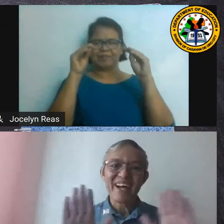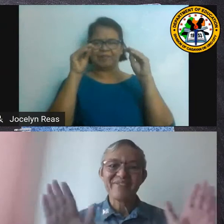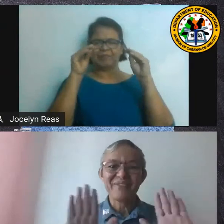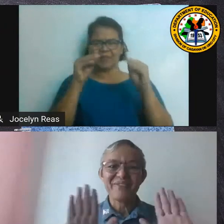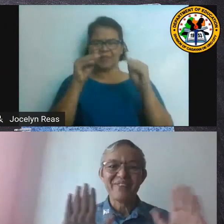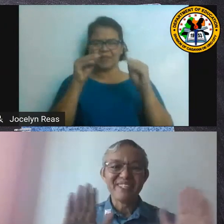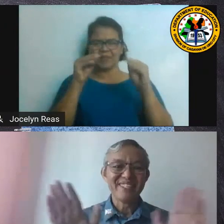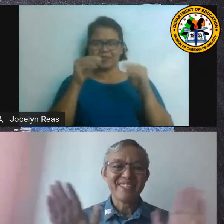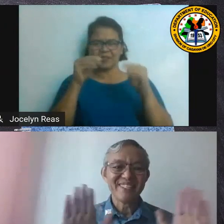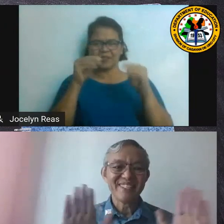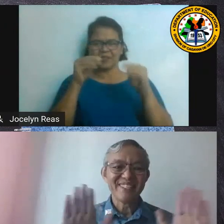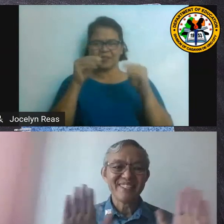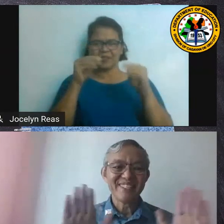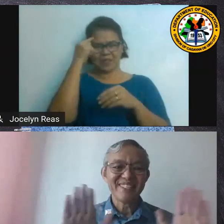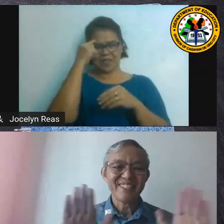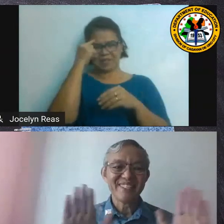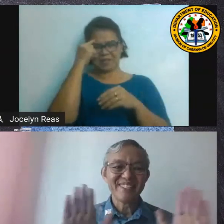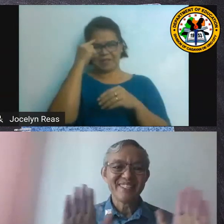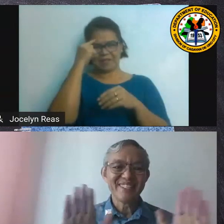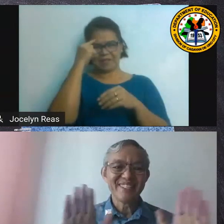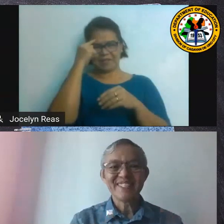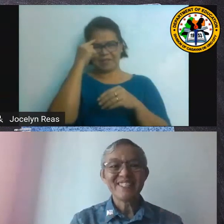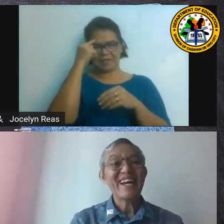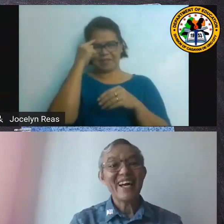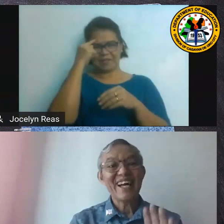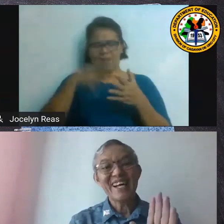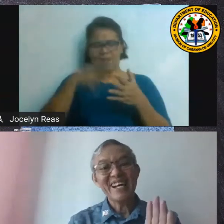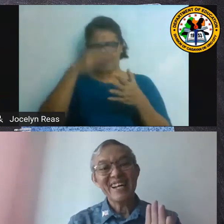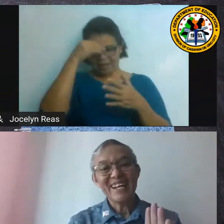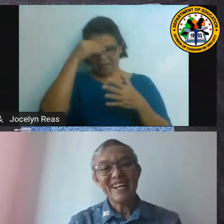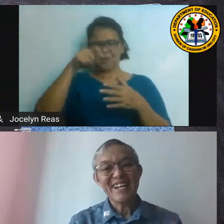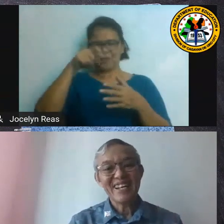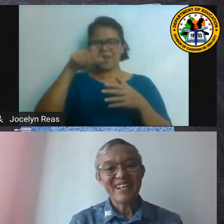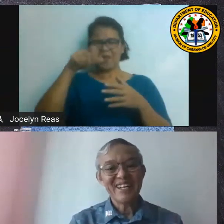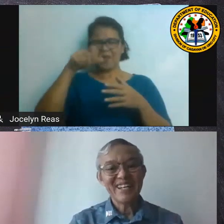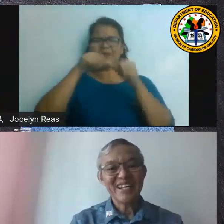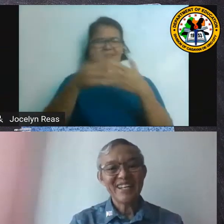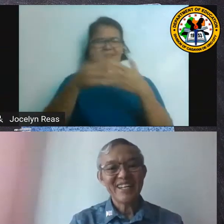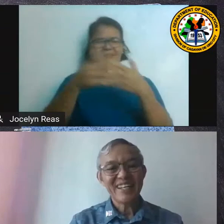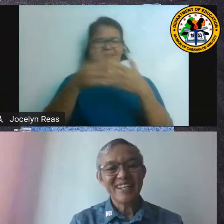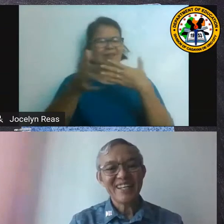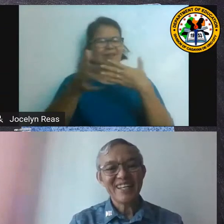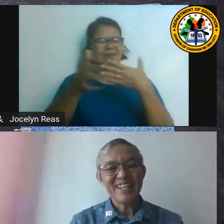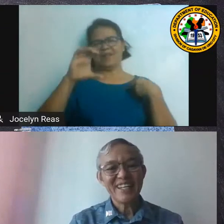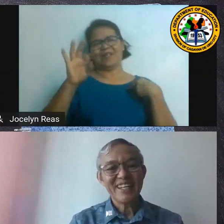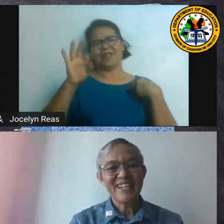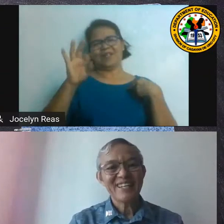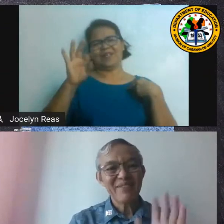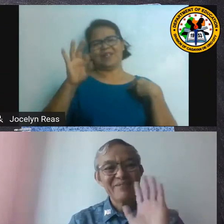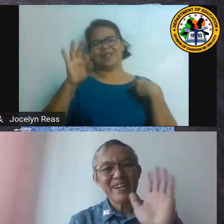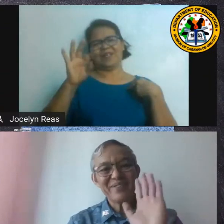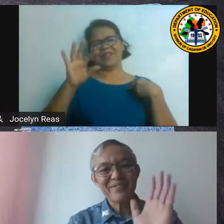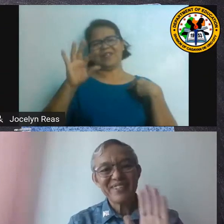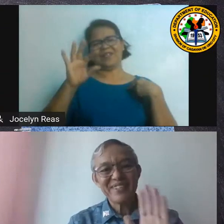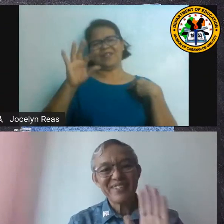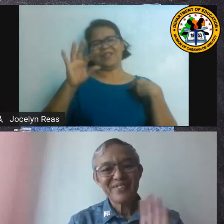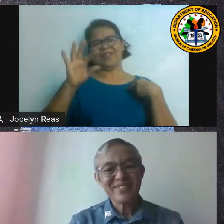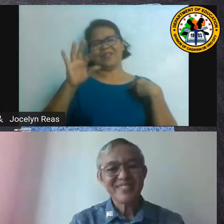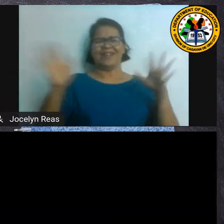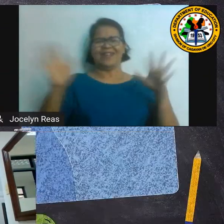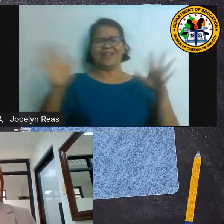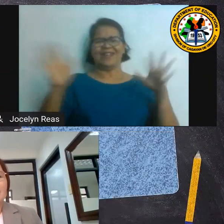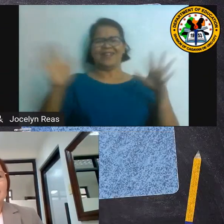Thank you. Bye-bye. Thank you so much, ASDS Alice, for joining us. So bye-bye po. Maraming